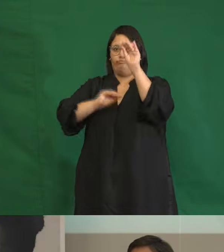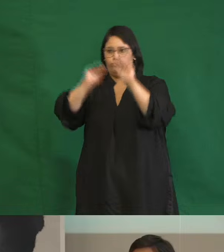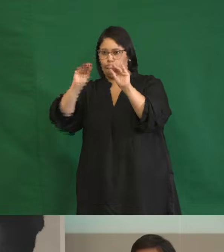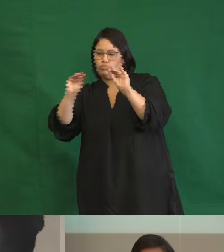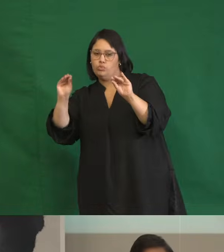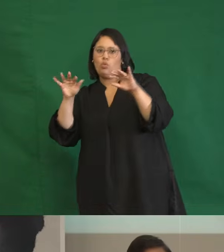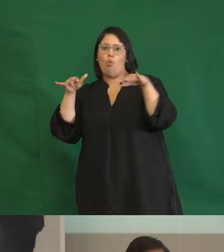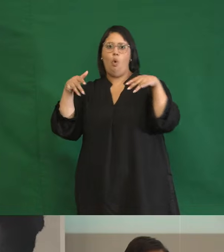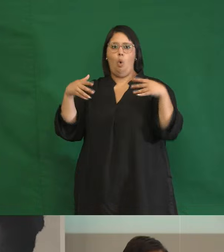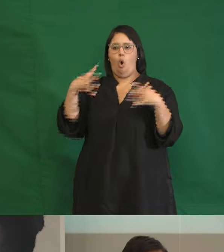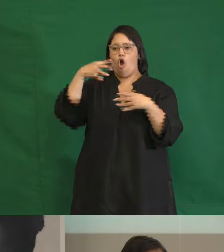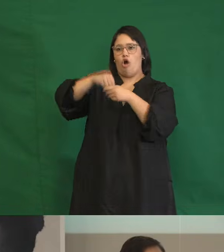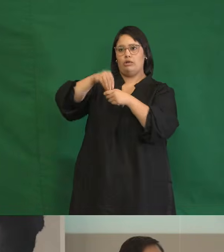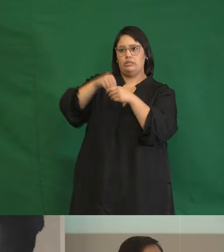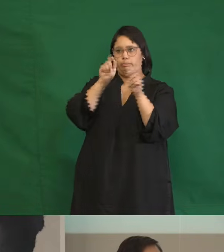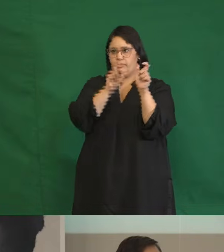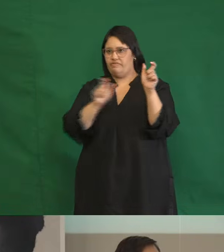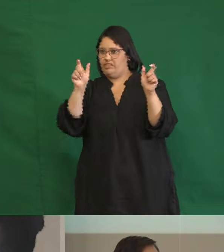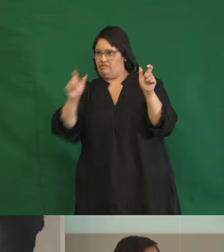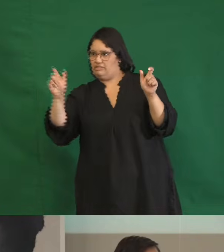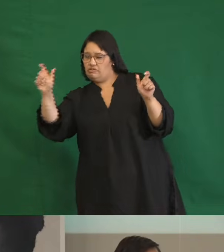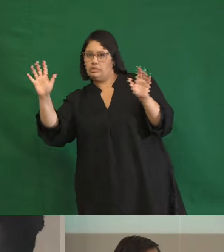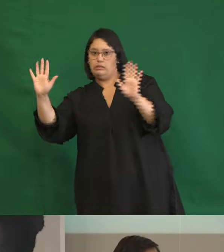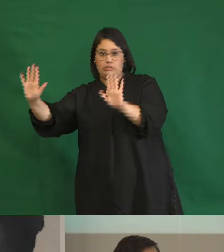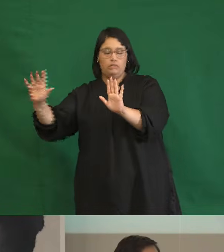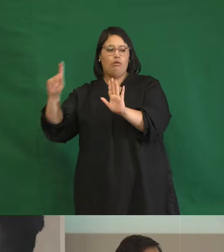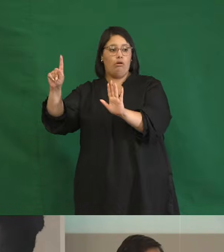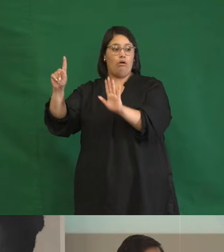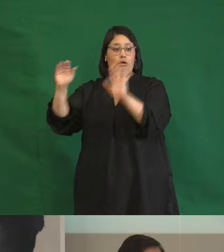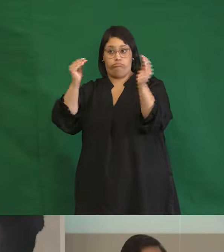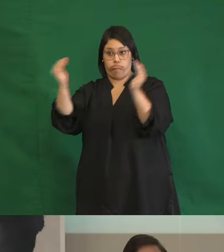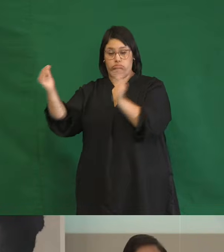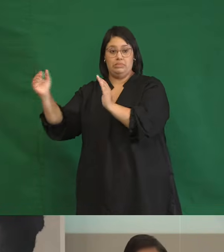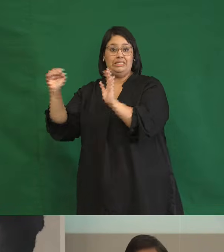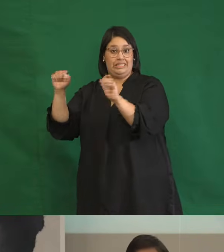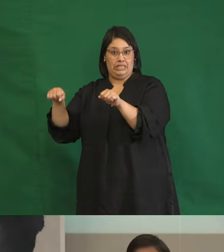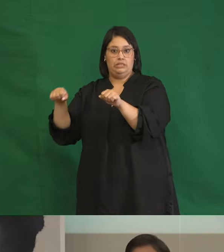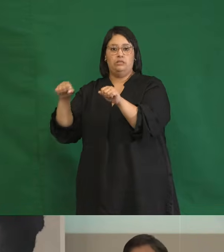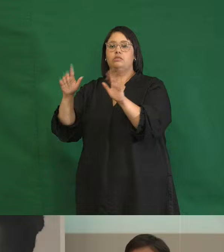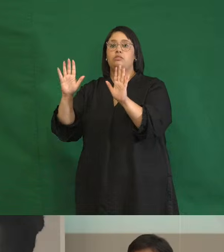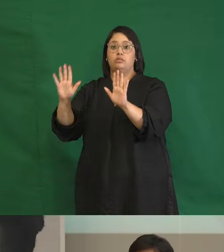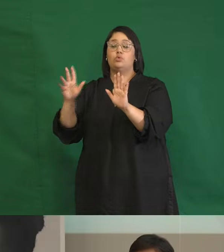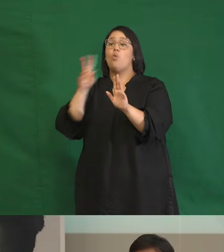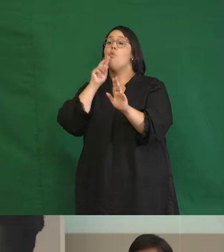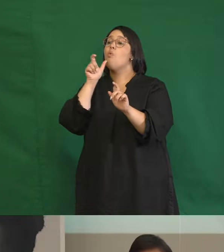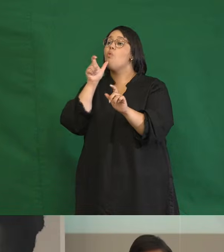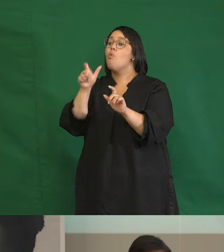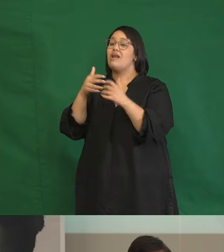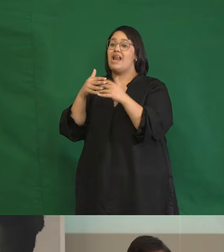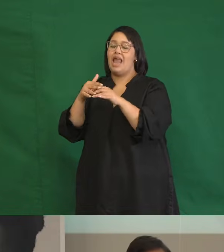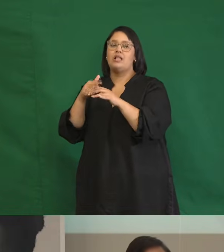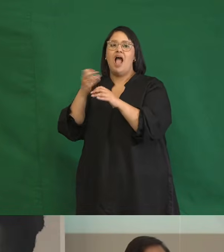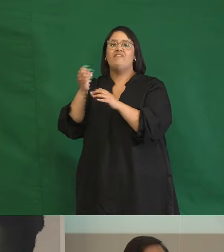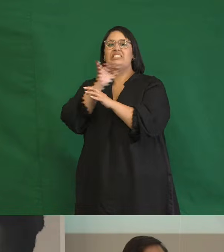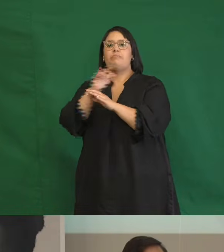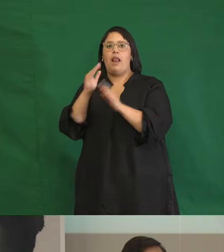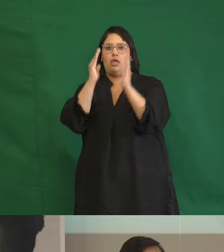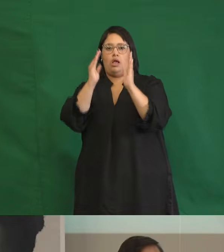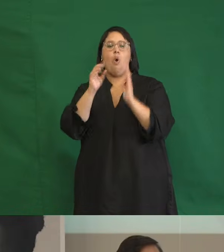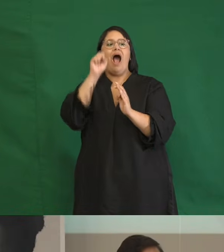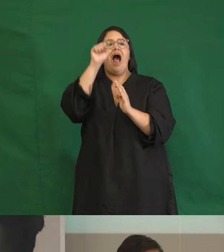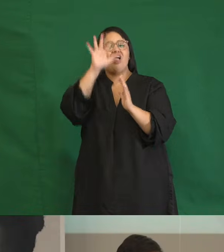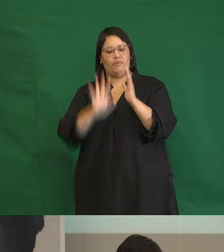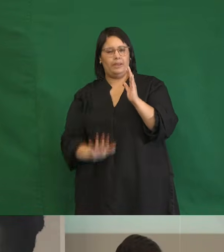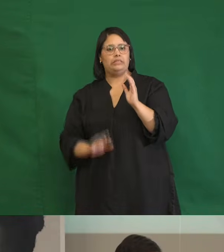concepts integrated into it, rather than organize them based on their spelling, so according to the alphabet, a